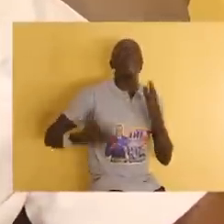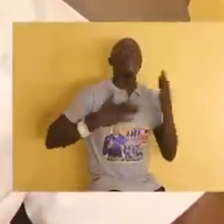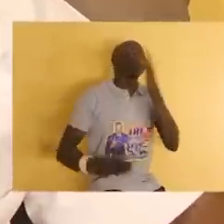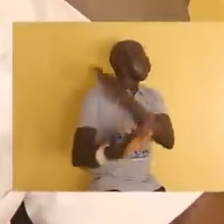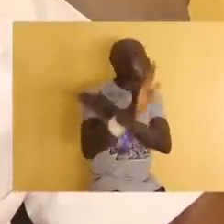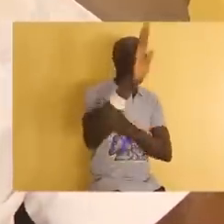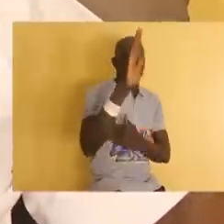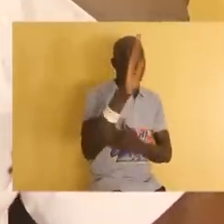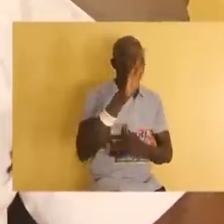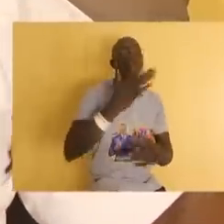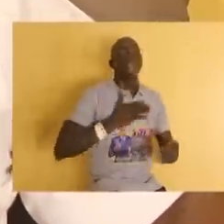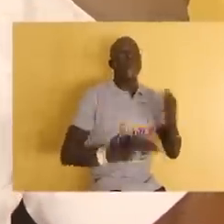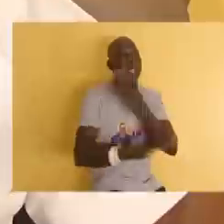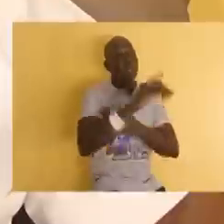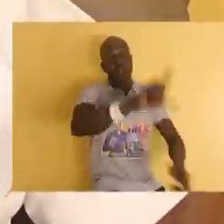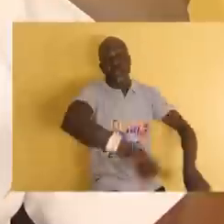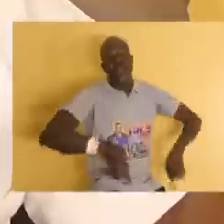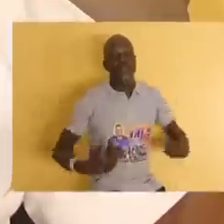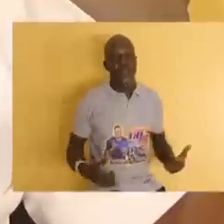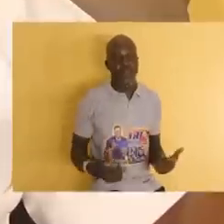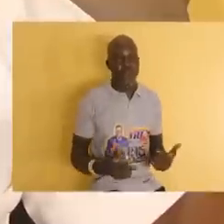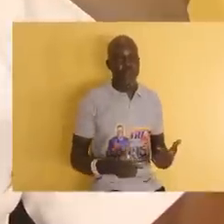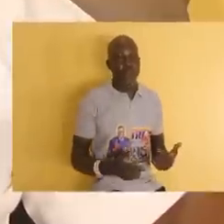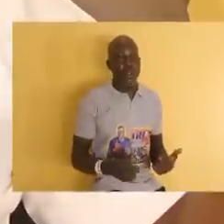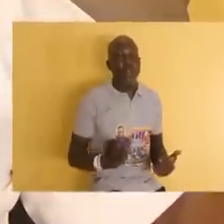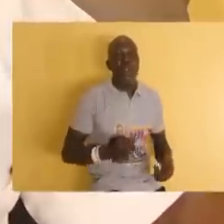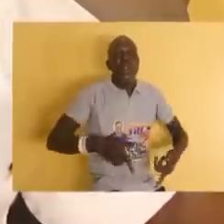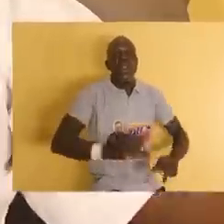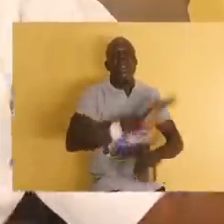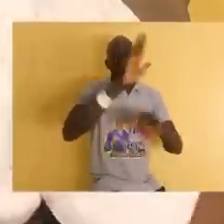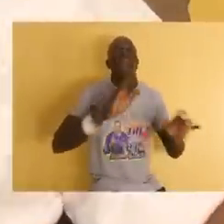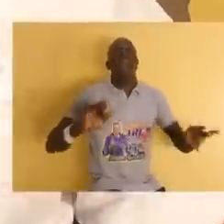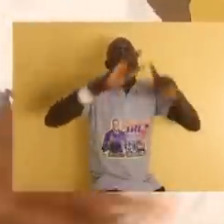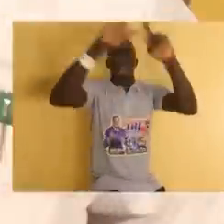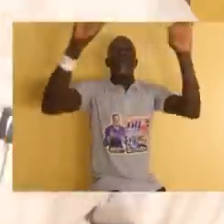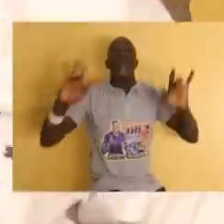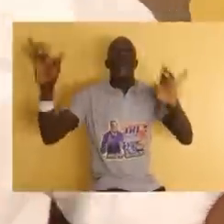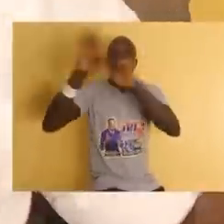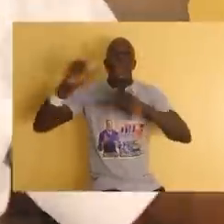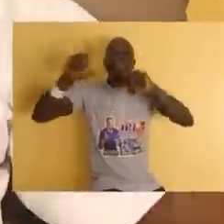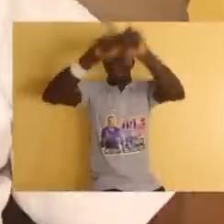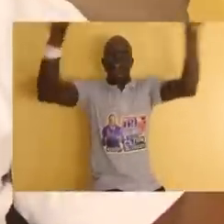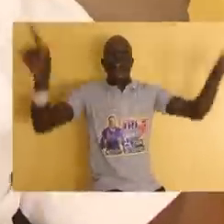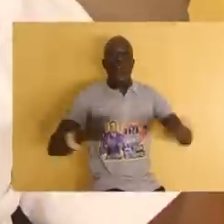God. Allahu my creator. Eje ki anu wa ye won ri.